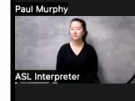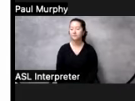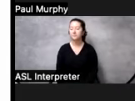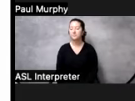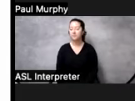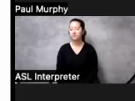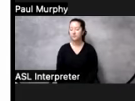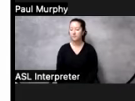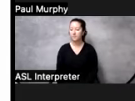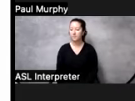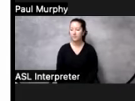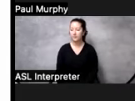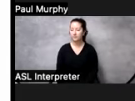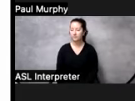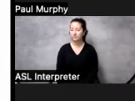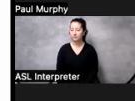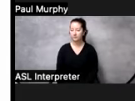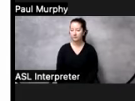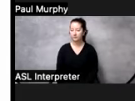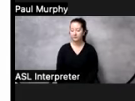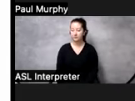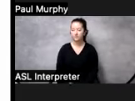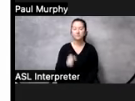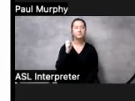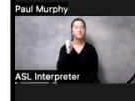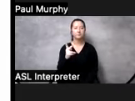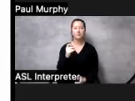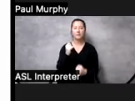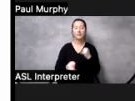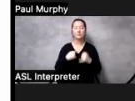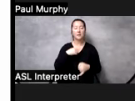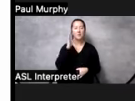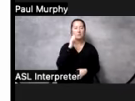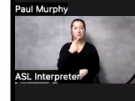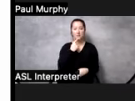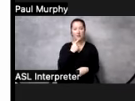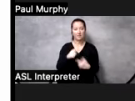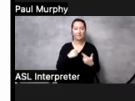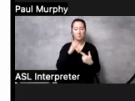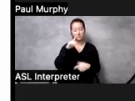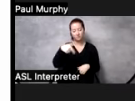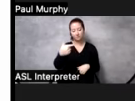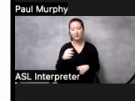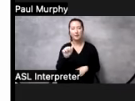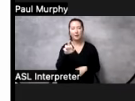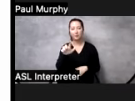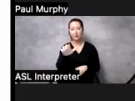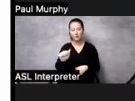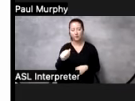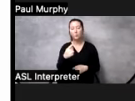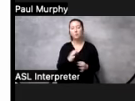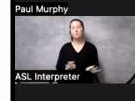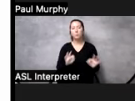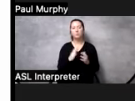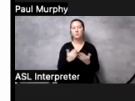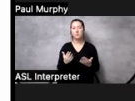Okay, so the last piece that I want to talk about before I hand this over to Erica is one of the key things that I think we do want